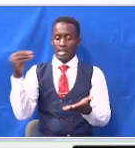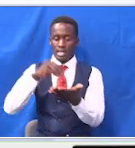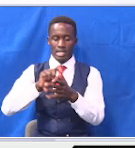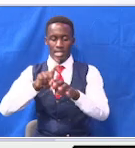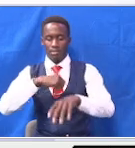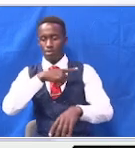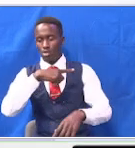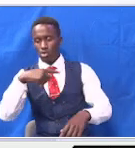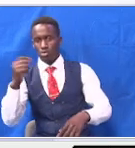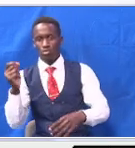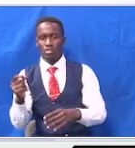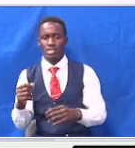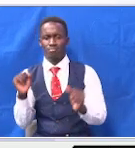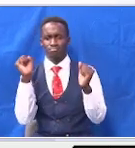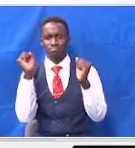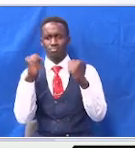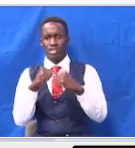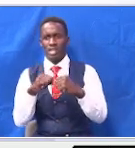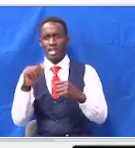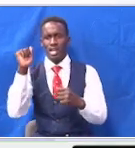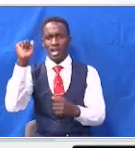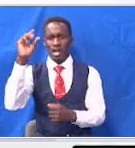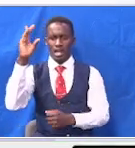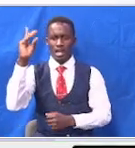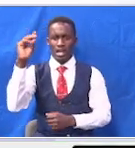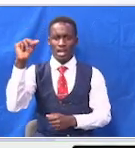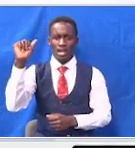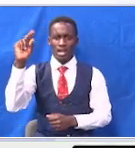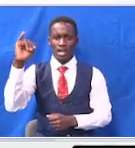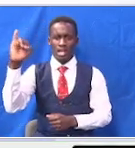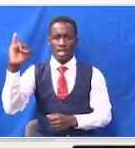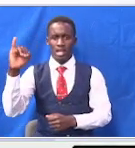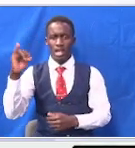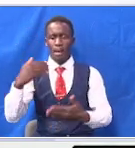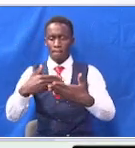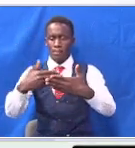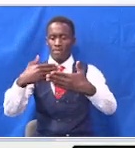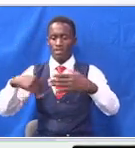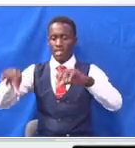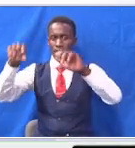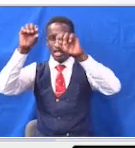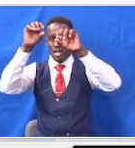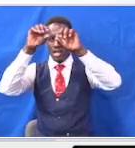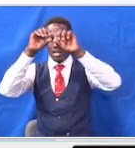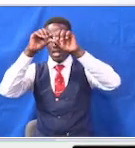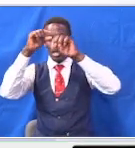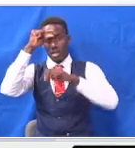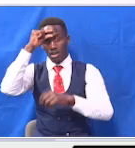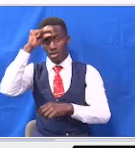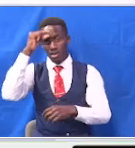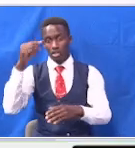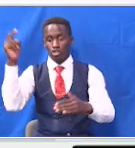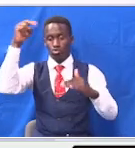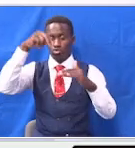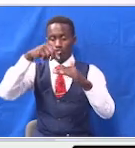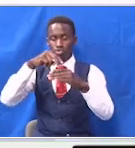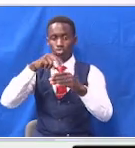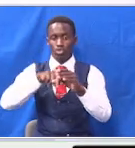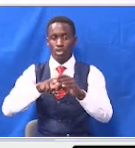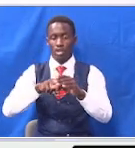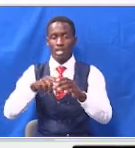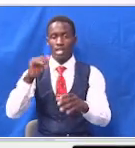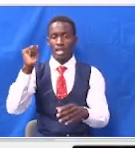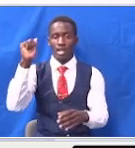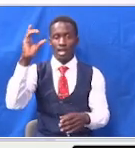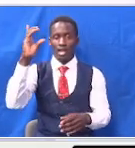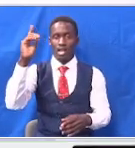to something like the Adani deal, before the president or before the government got engaged into this Adani deal, there must have been some people in between